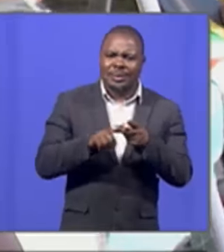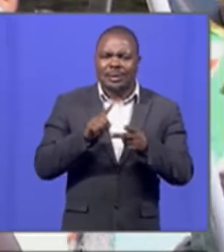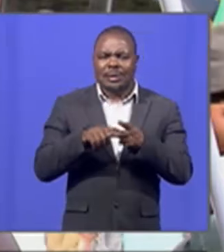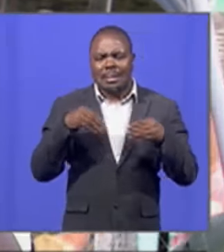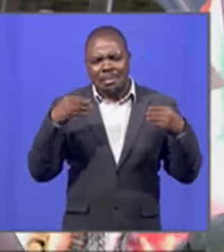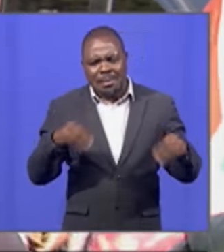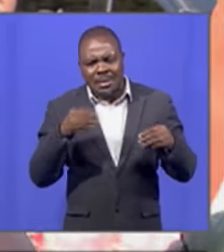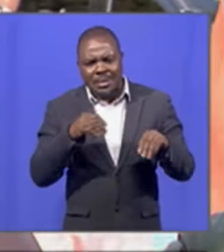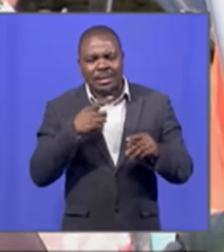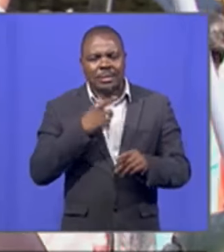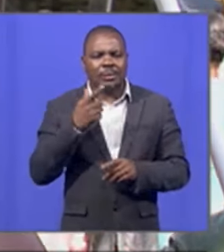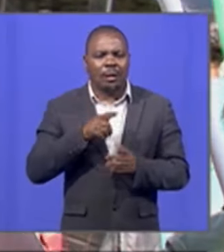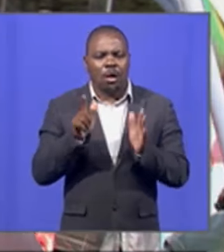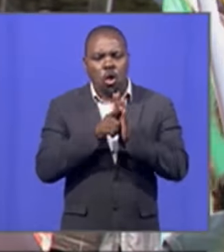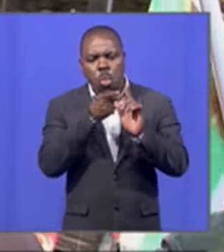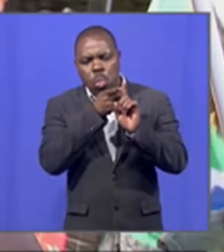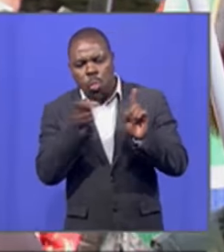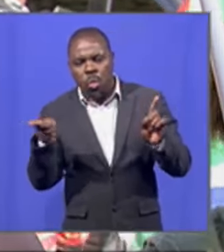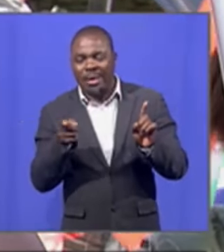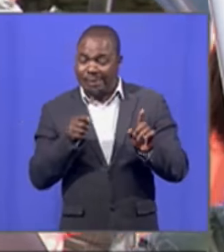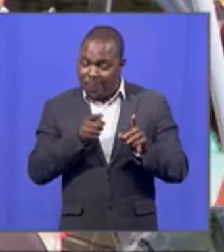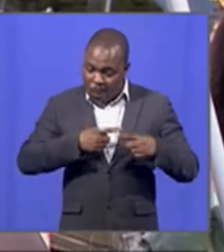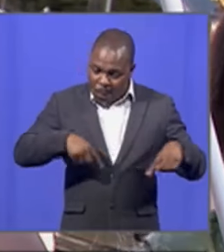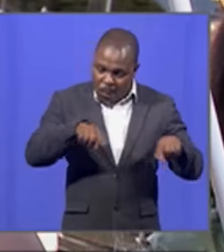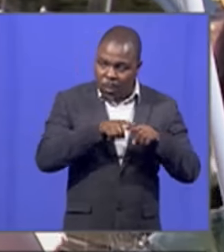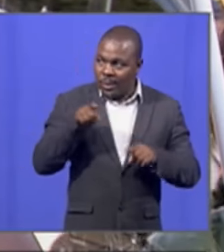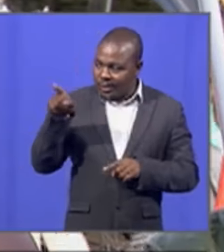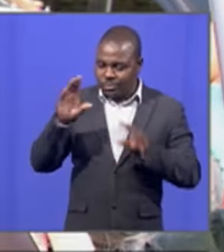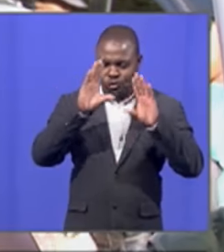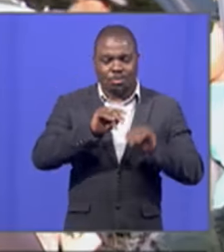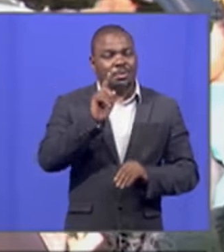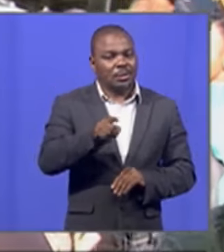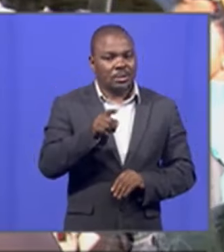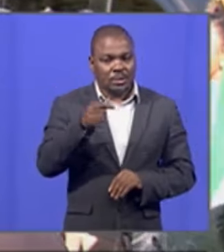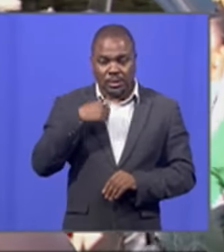trades must be gone. So we want the government to respond to the call.